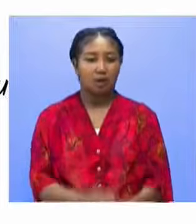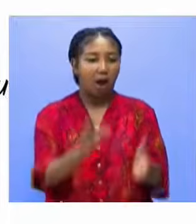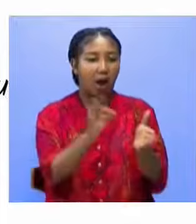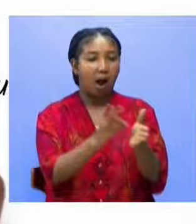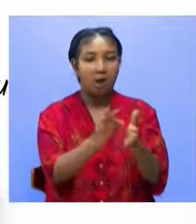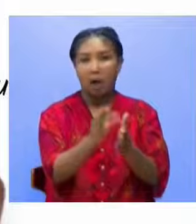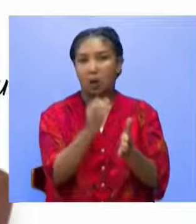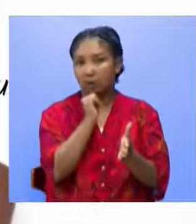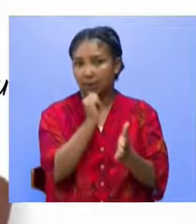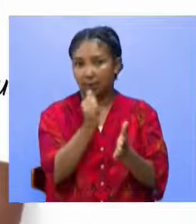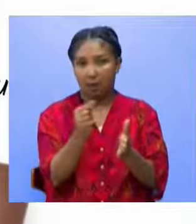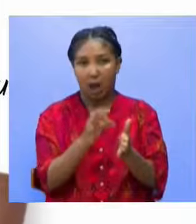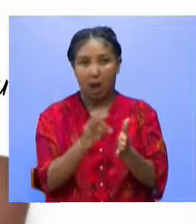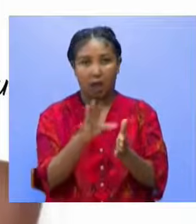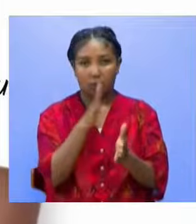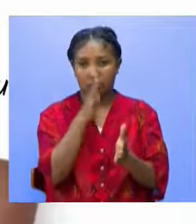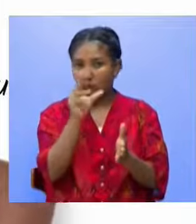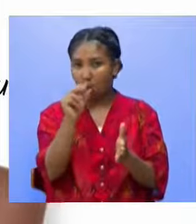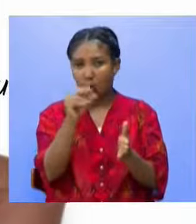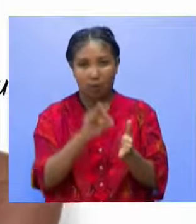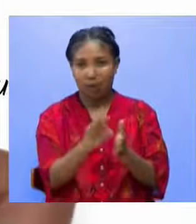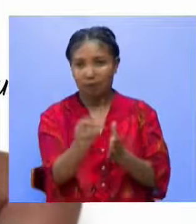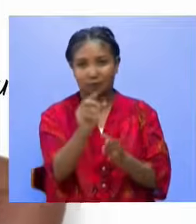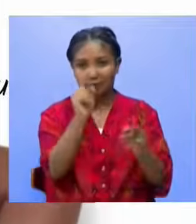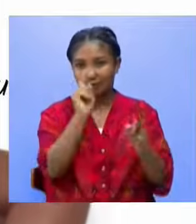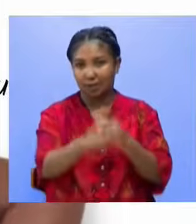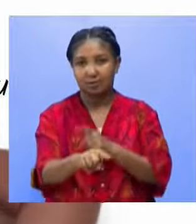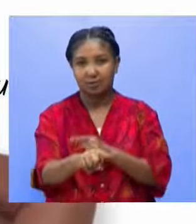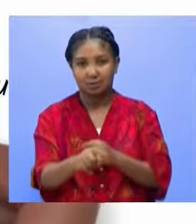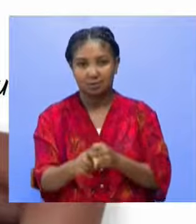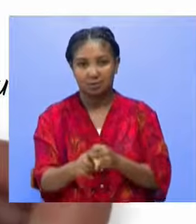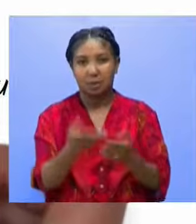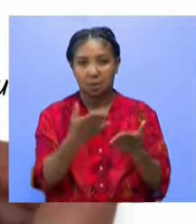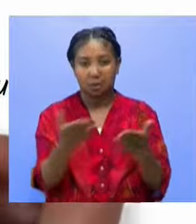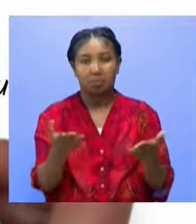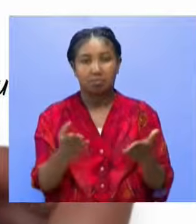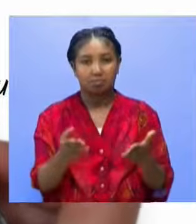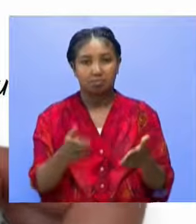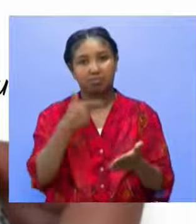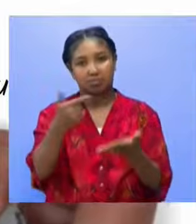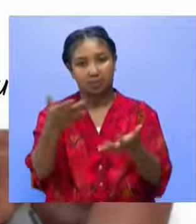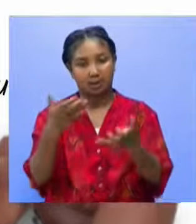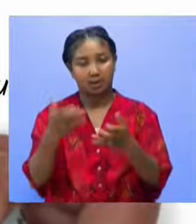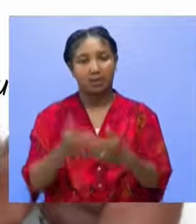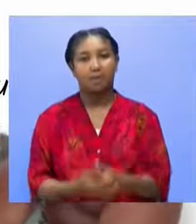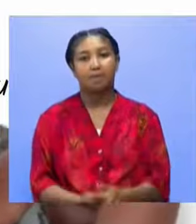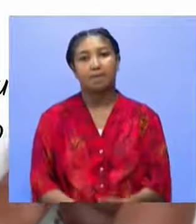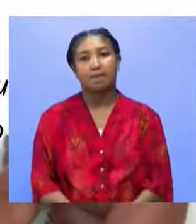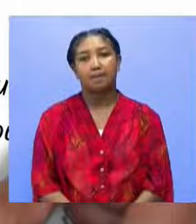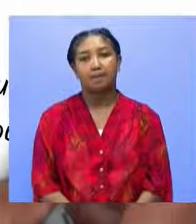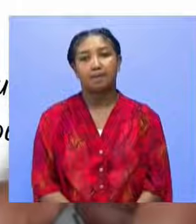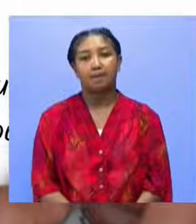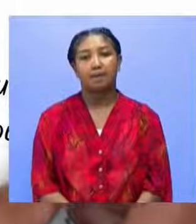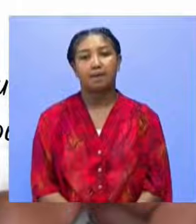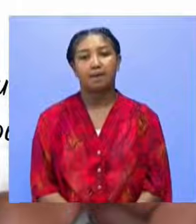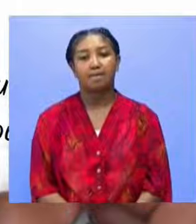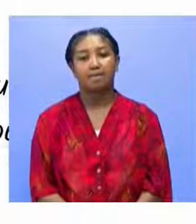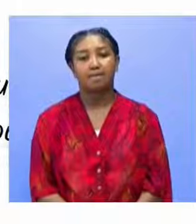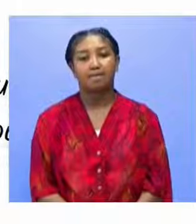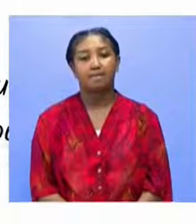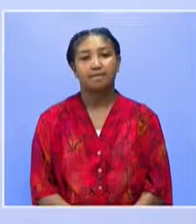uncountable, something which cannot be counted. Uncountable noun.